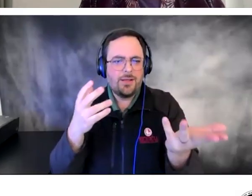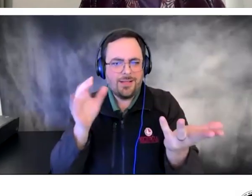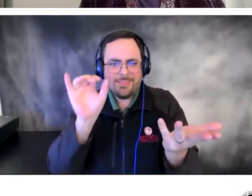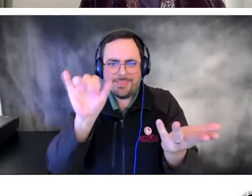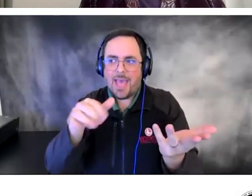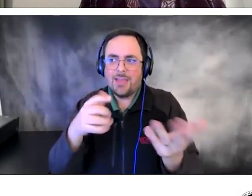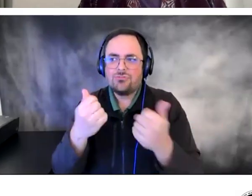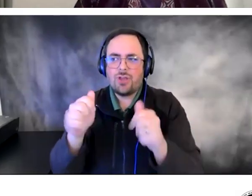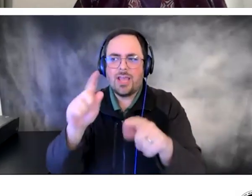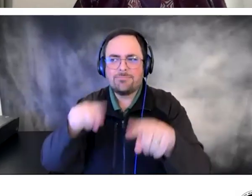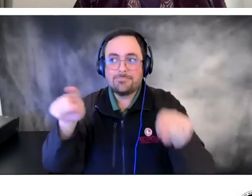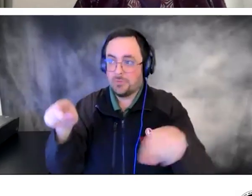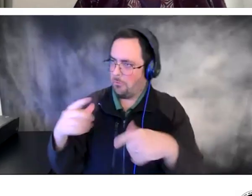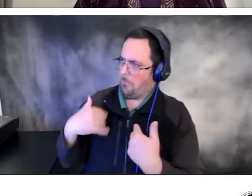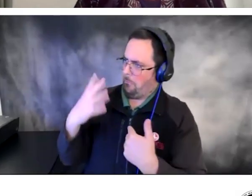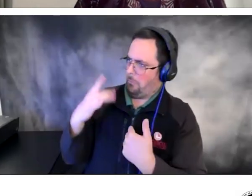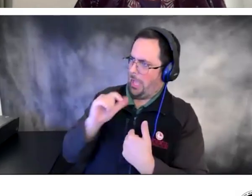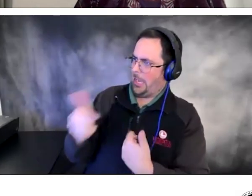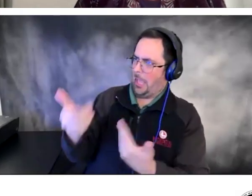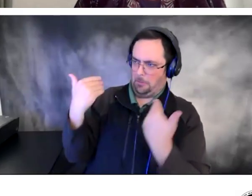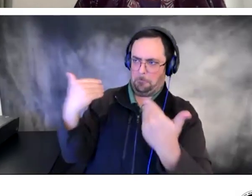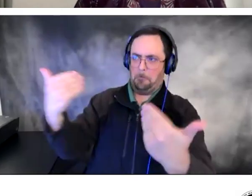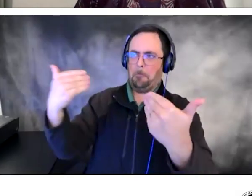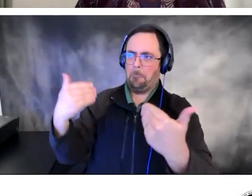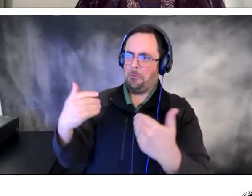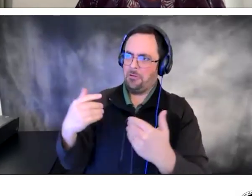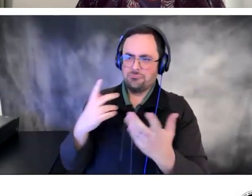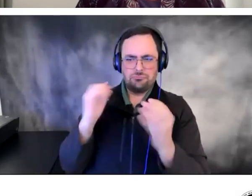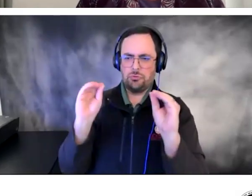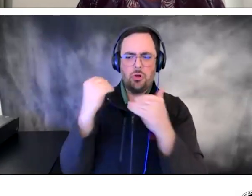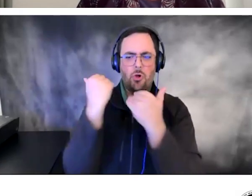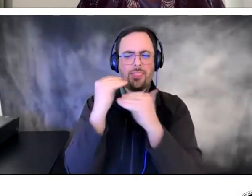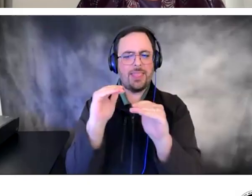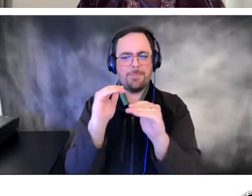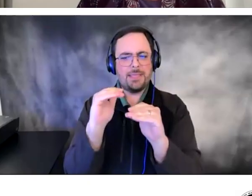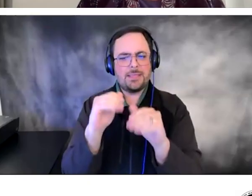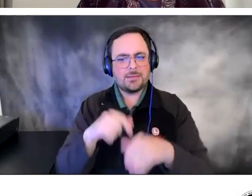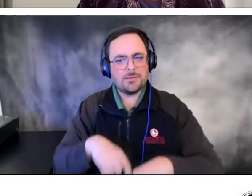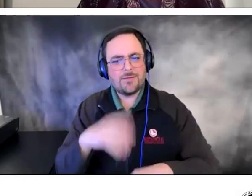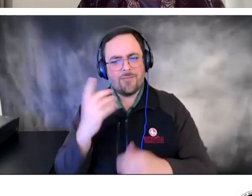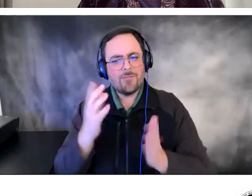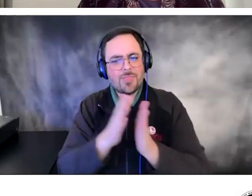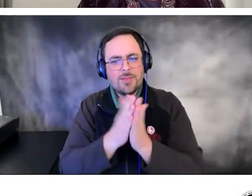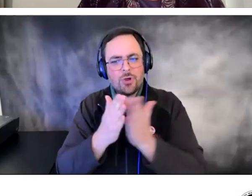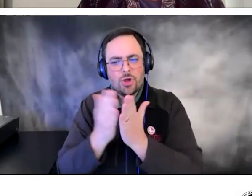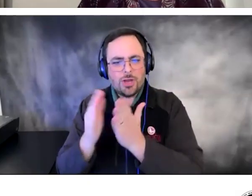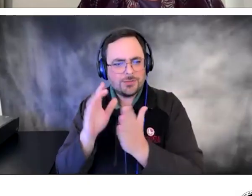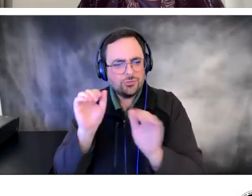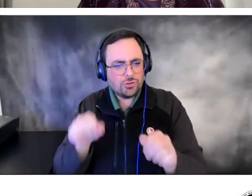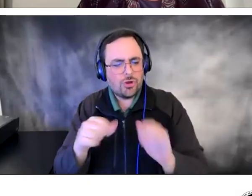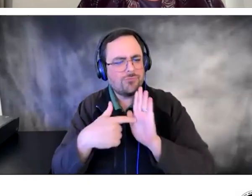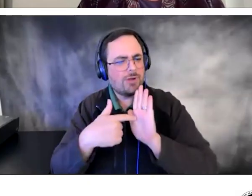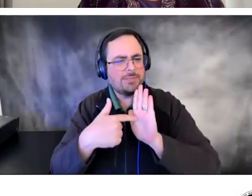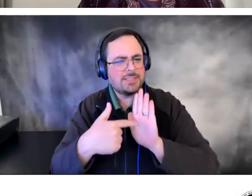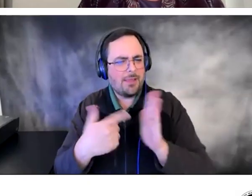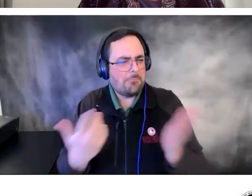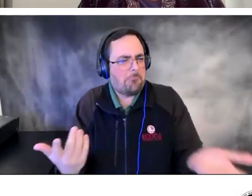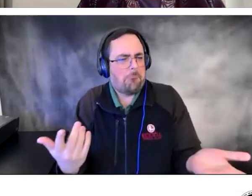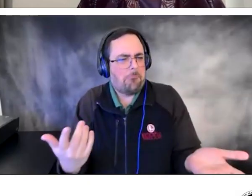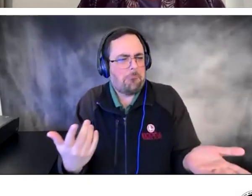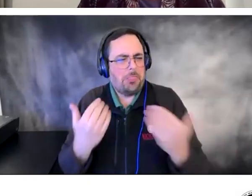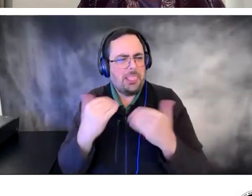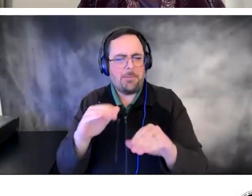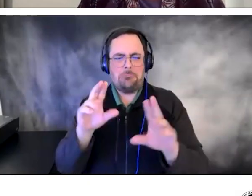now. why not? There's no limit to the book you could represent in a story box. There is no